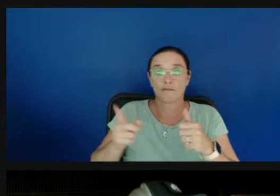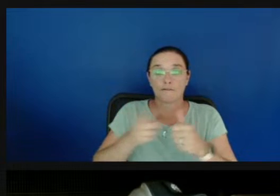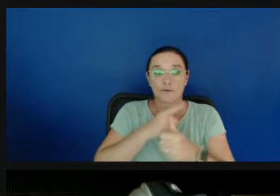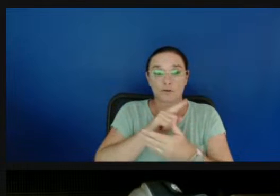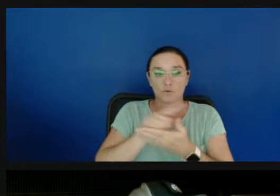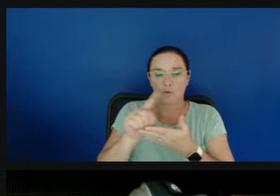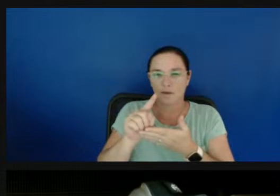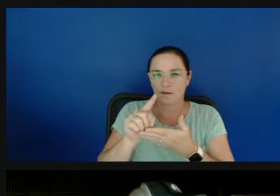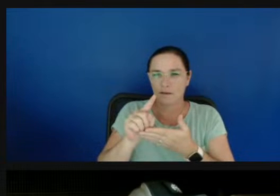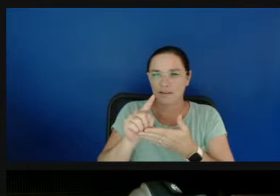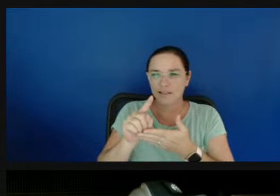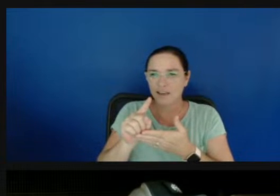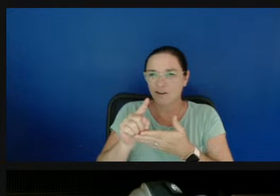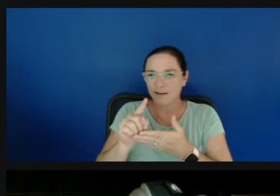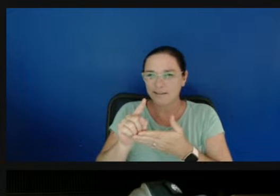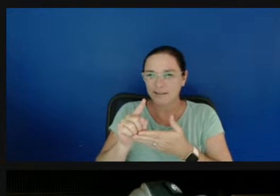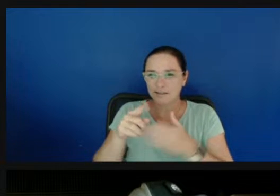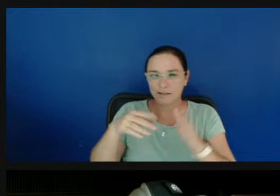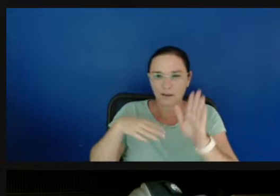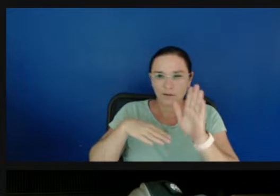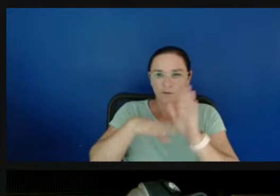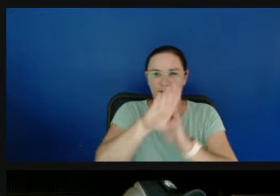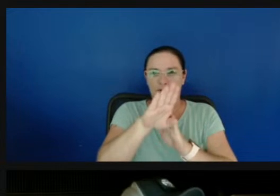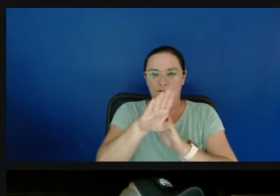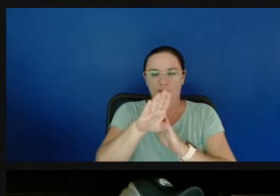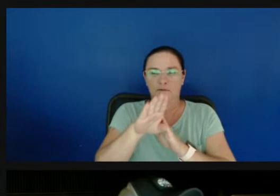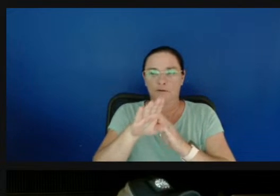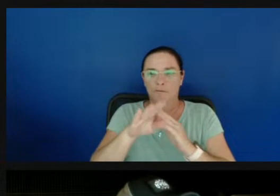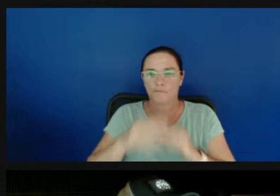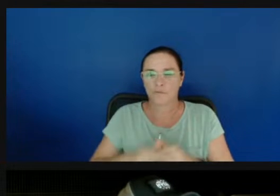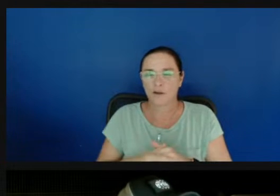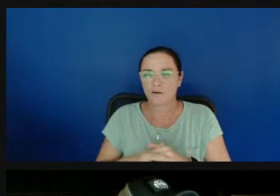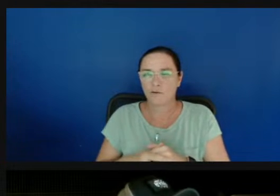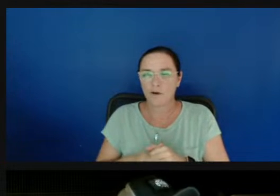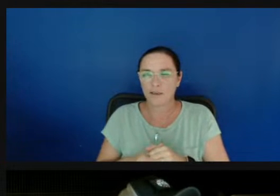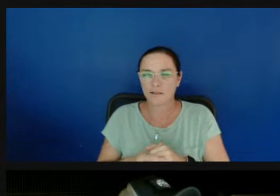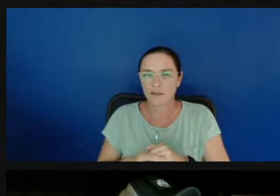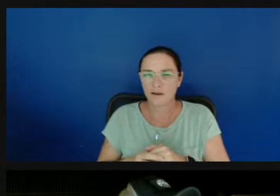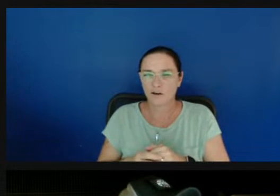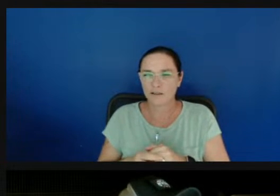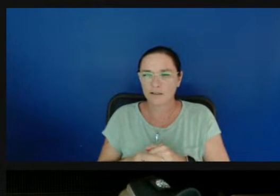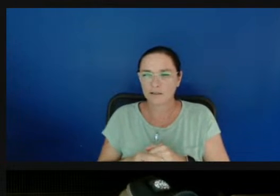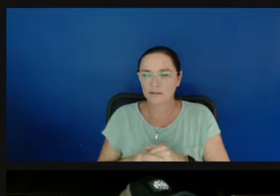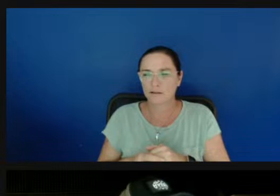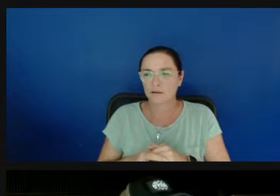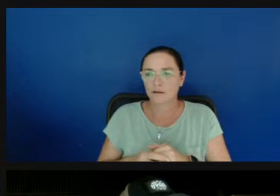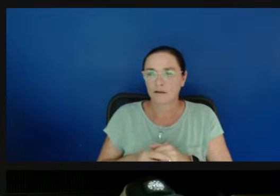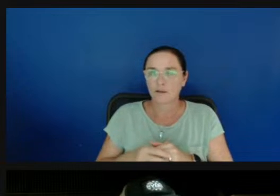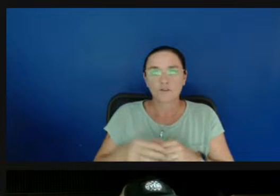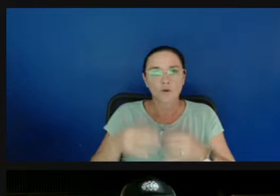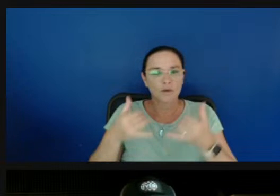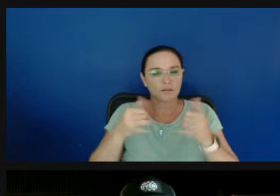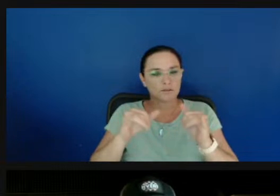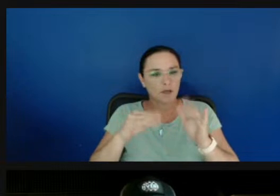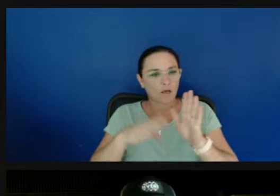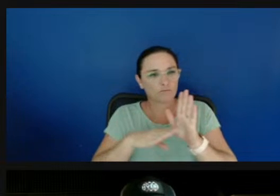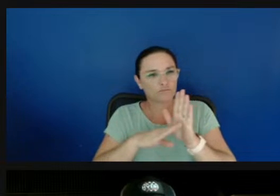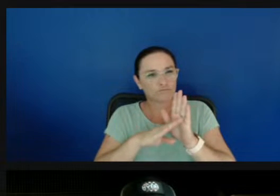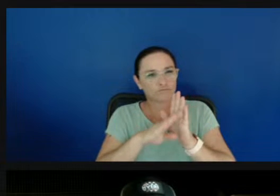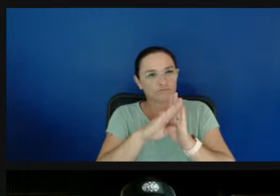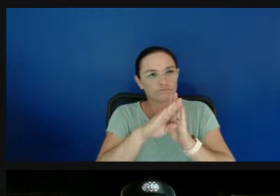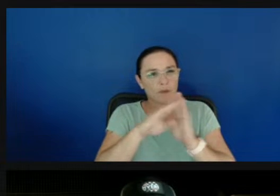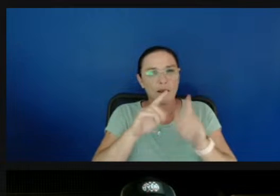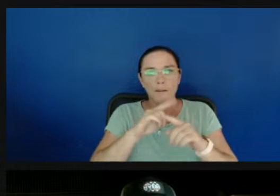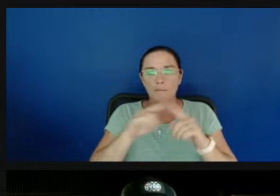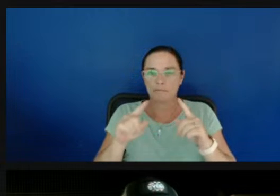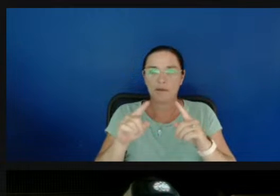it was really shooting up, tilting upwards very rapidly. So rising still, but not as fast as it was over some